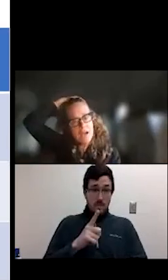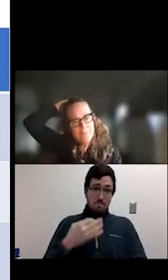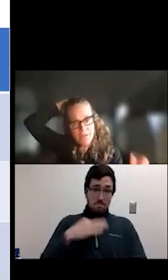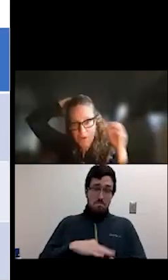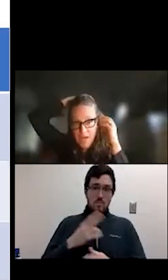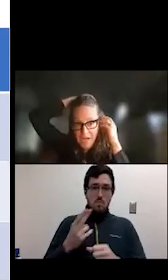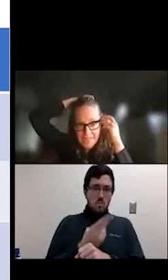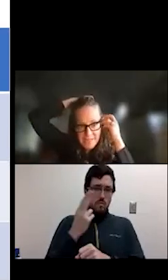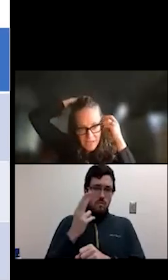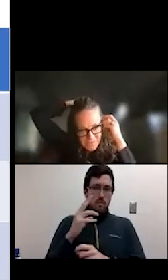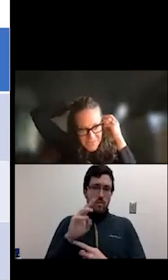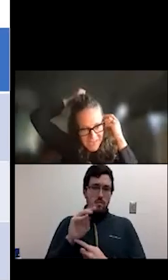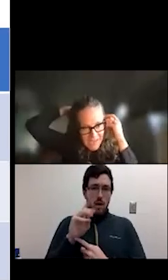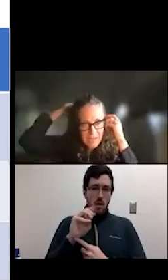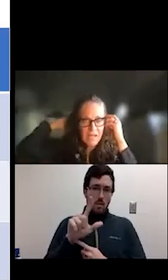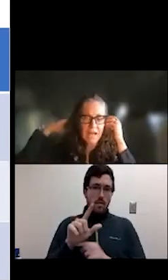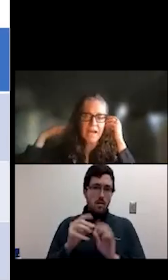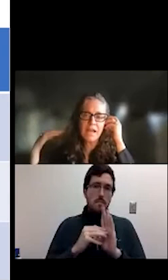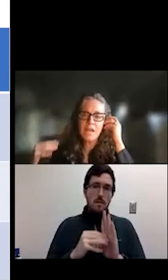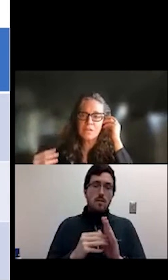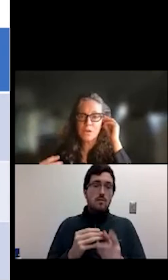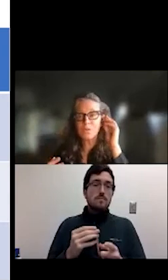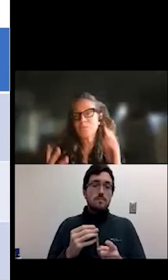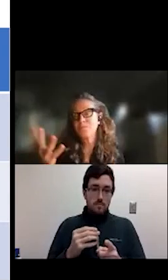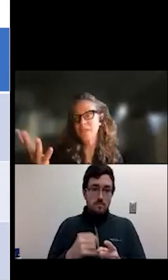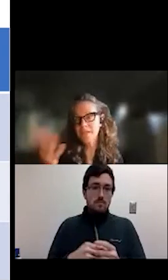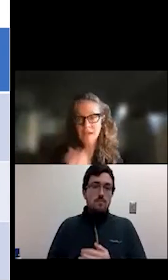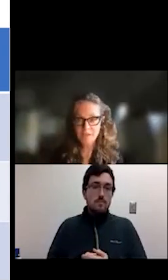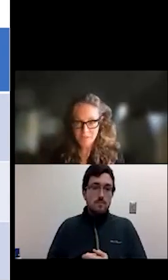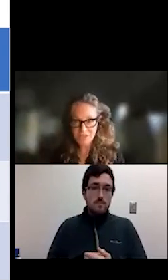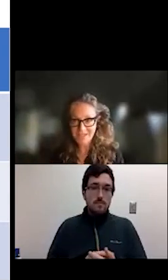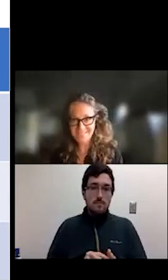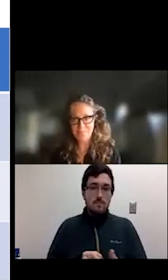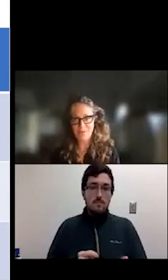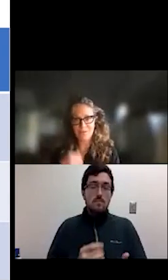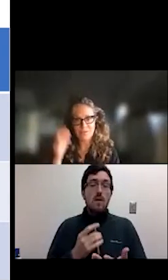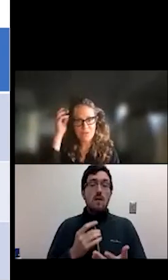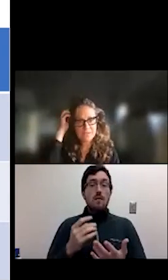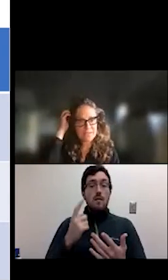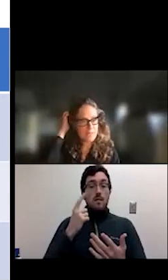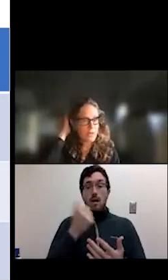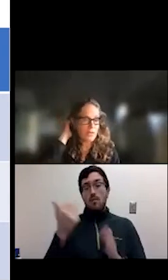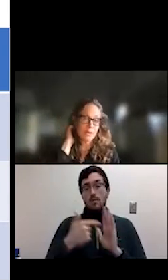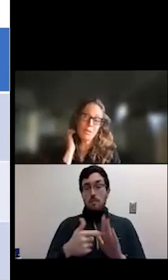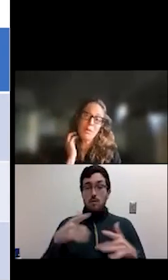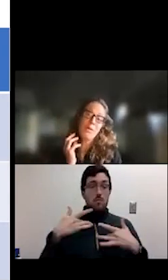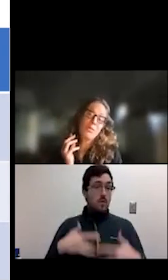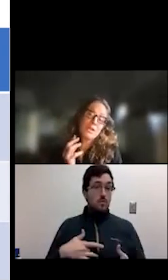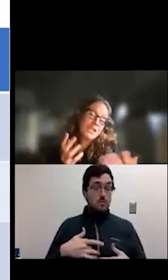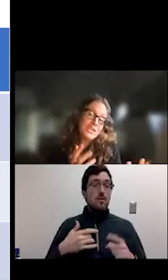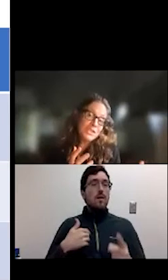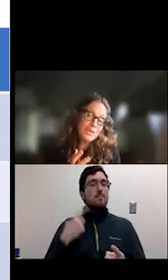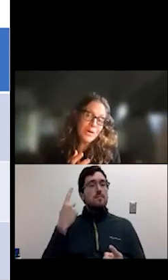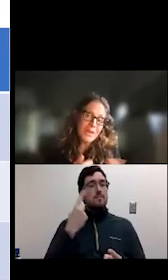about other kinds of care. So in a depression example, for instance, I'm wondering, like,